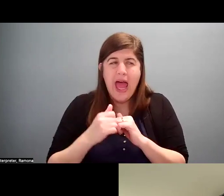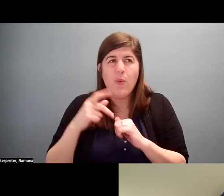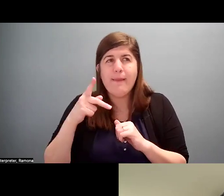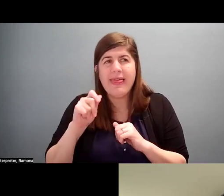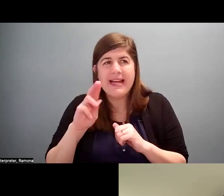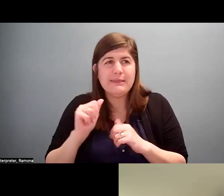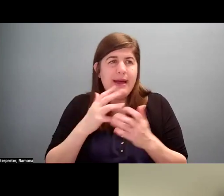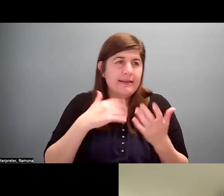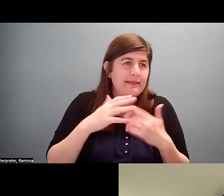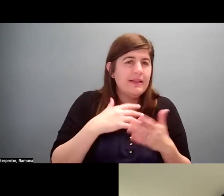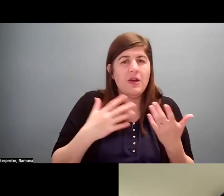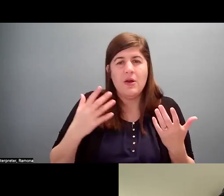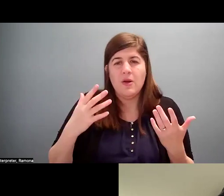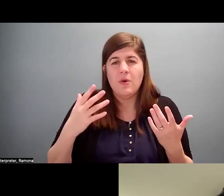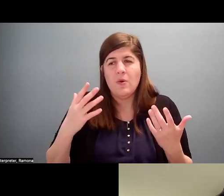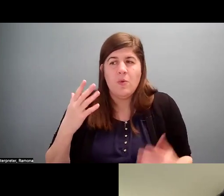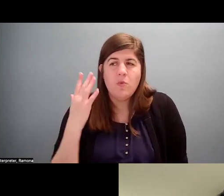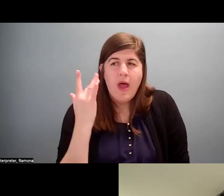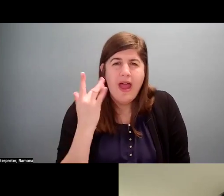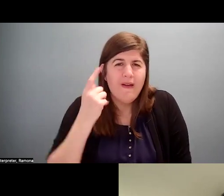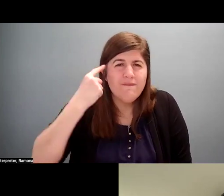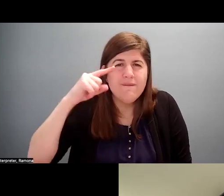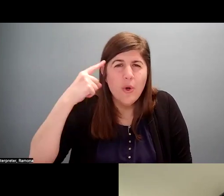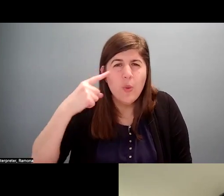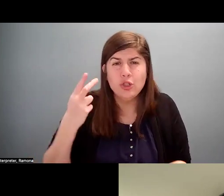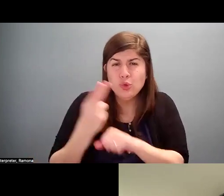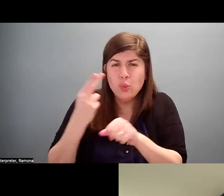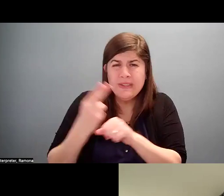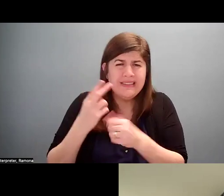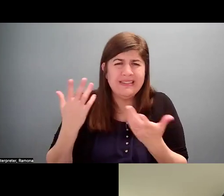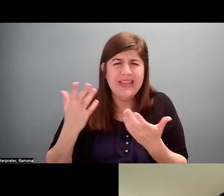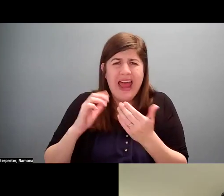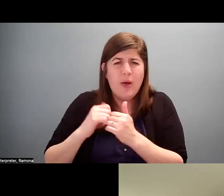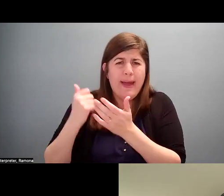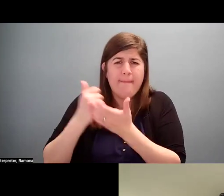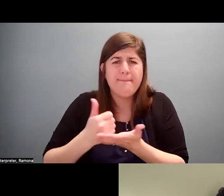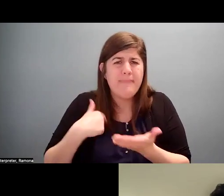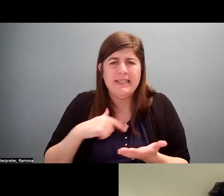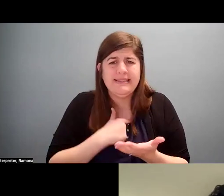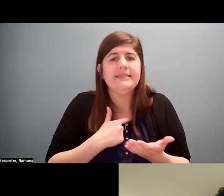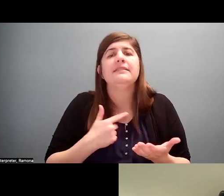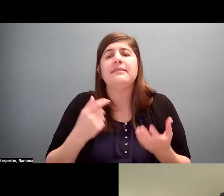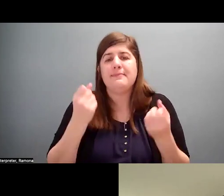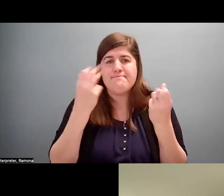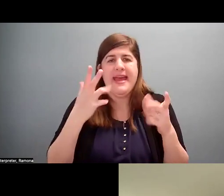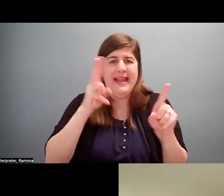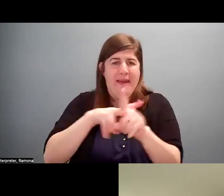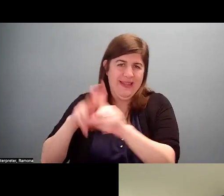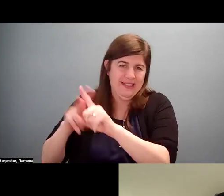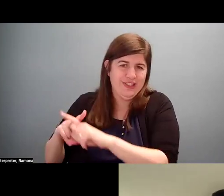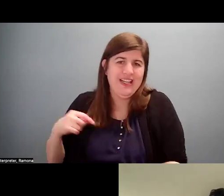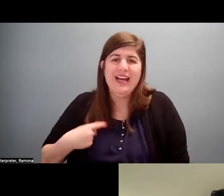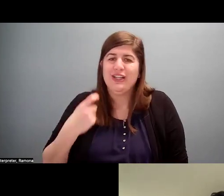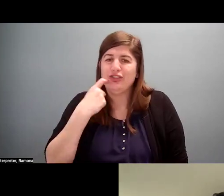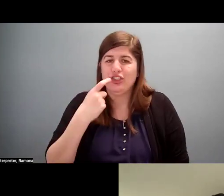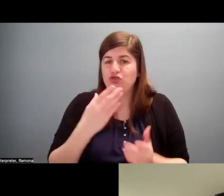objects? What's like the downstream like uses for that knowledge? There's many applications. So I just shared one